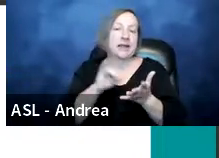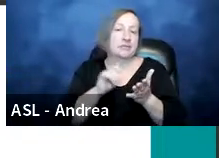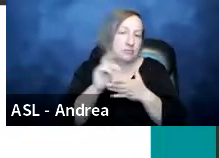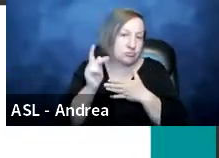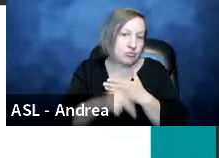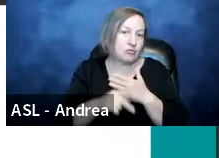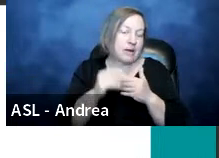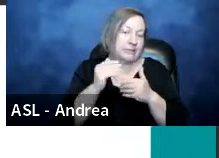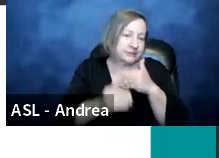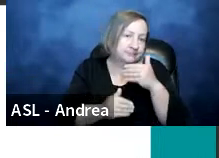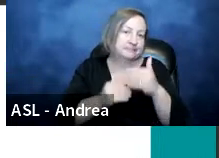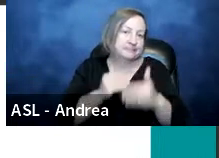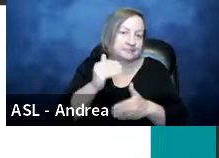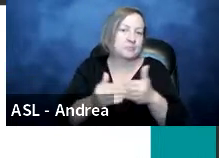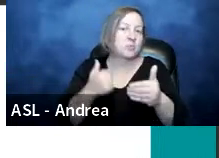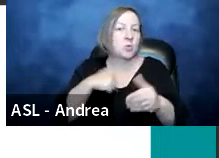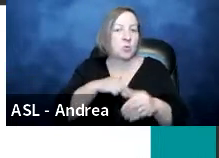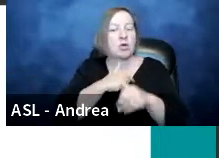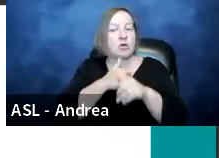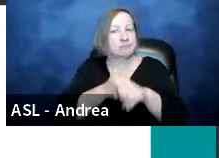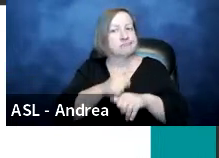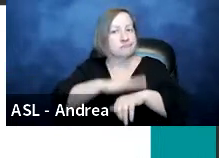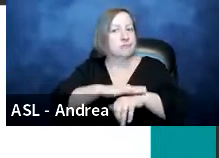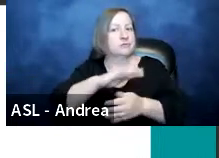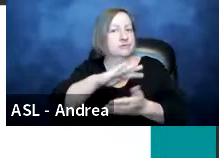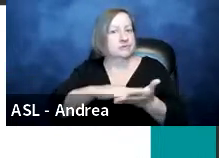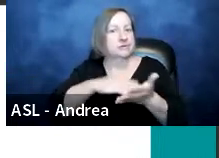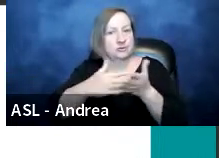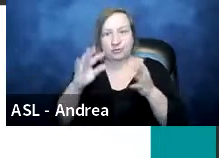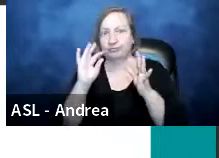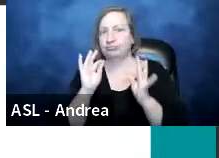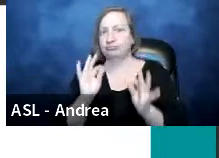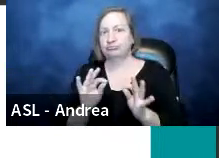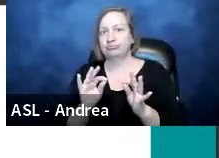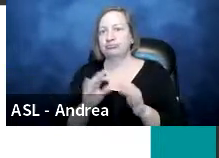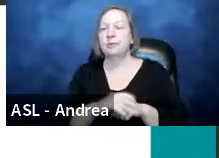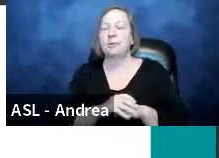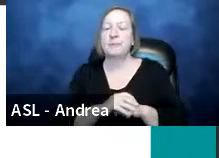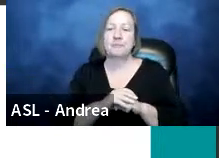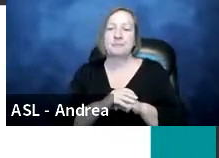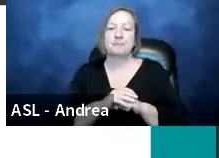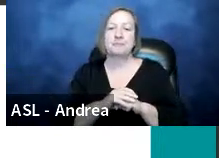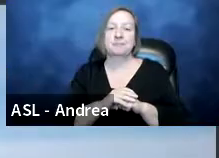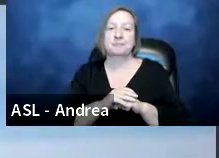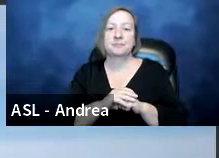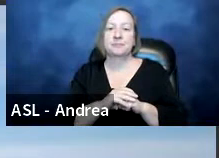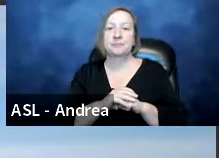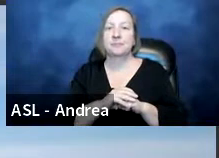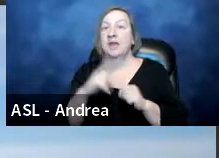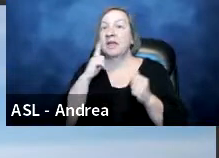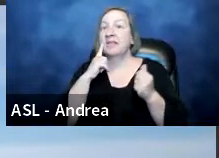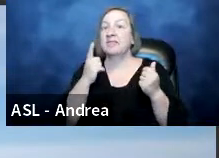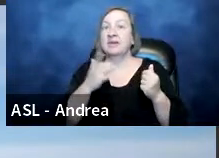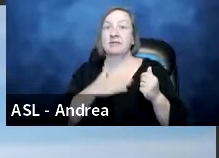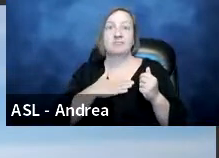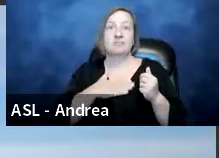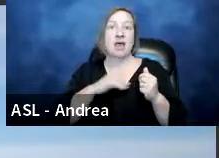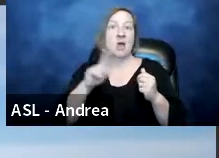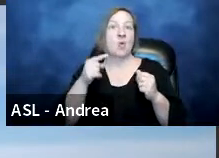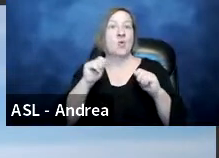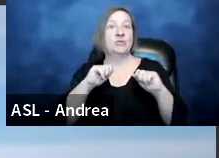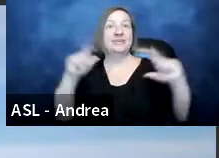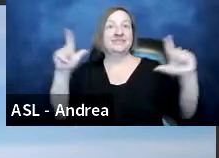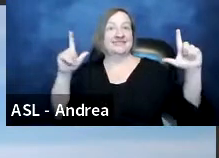moving forward. We're on schedule. So with that, I think that's my only slide.